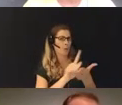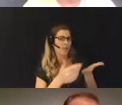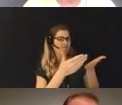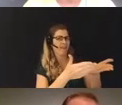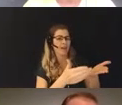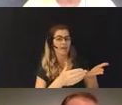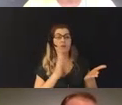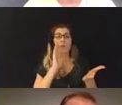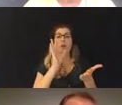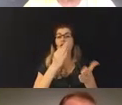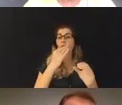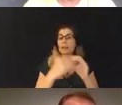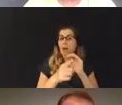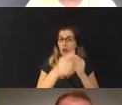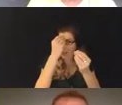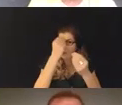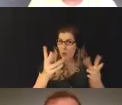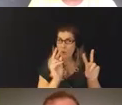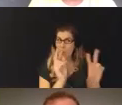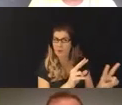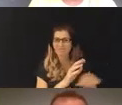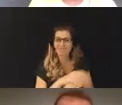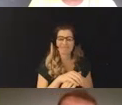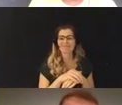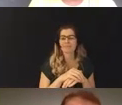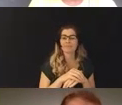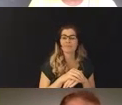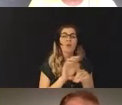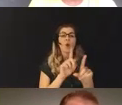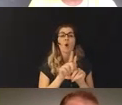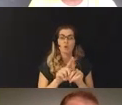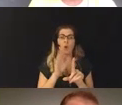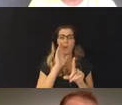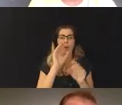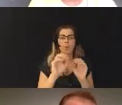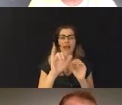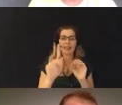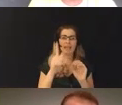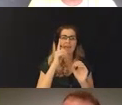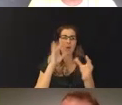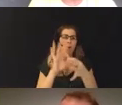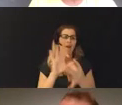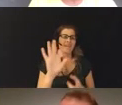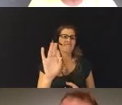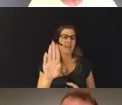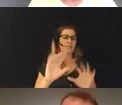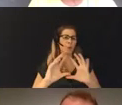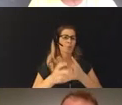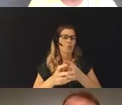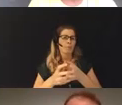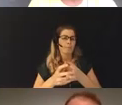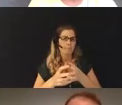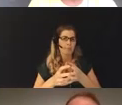email communications about it as well. We'll also be putting up here a link to the Facebook group to carry